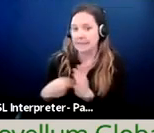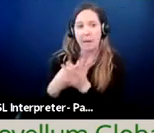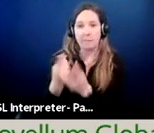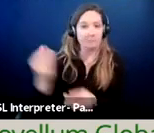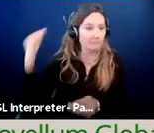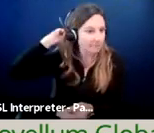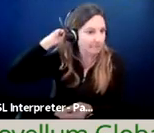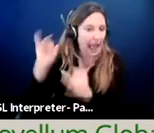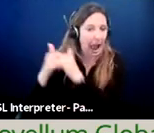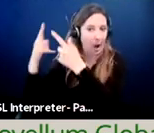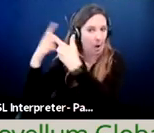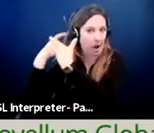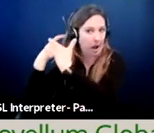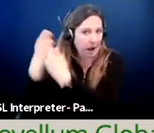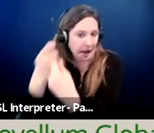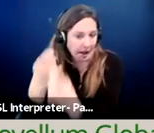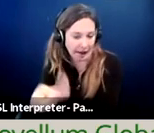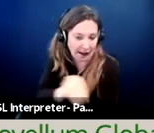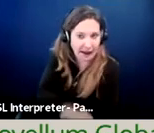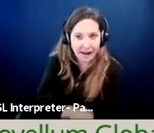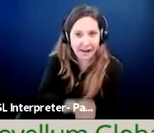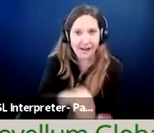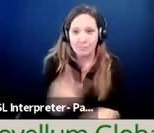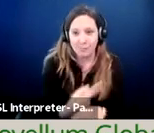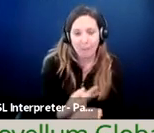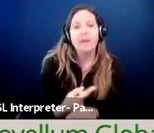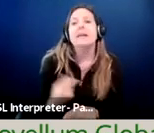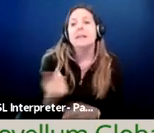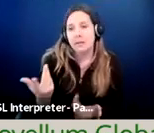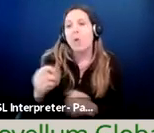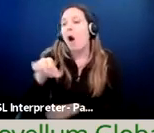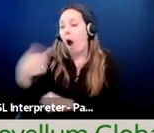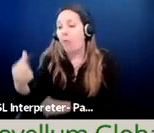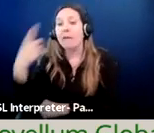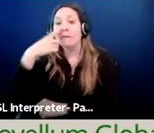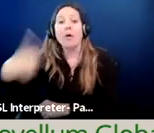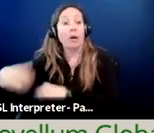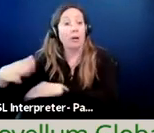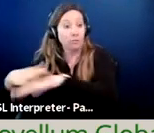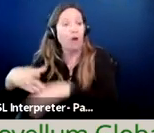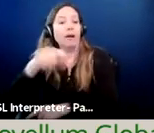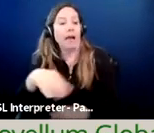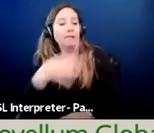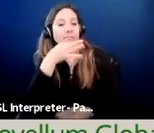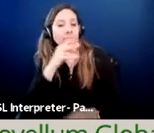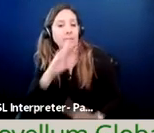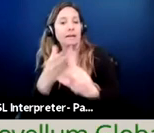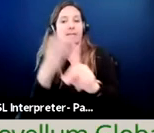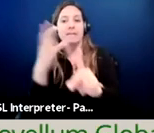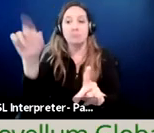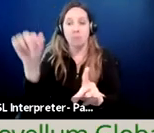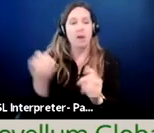dressing that up so it's accepted by the CRA is the best way to do it. Because you might, I've seen it a lot of times, engineers will use words